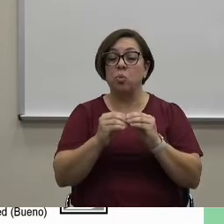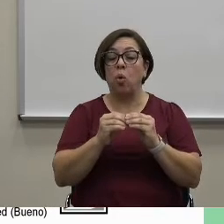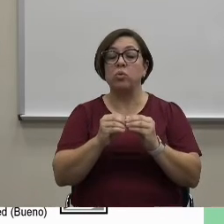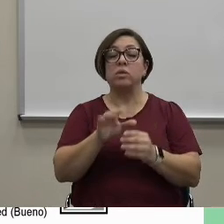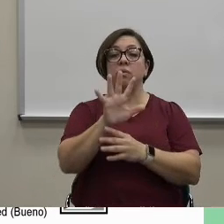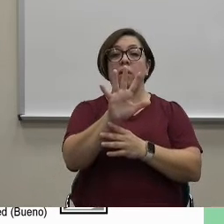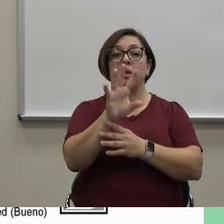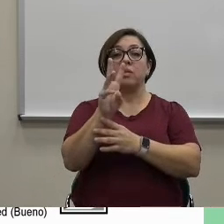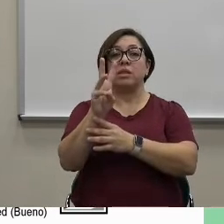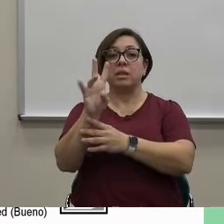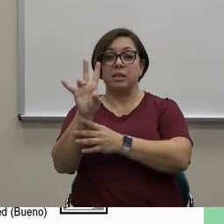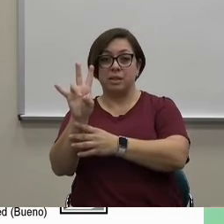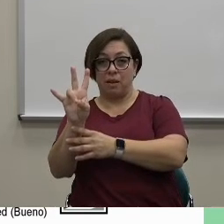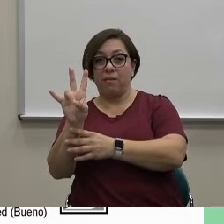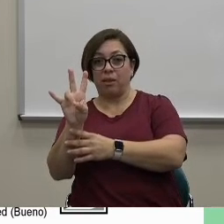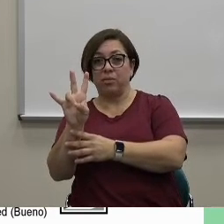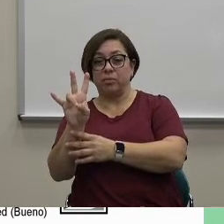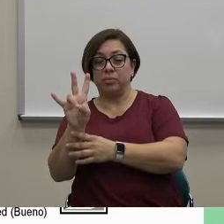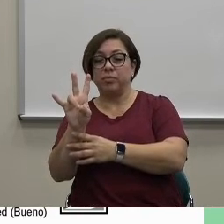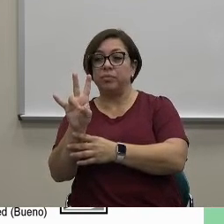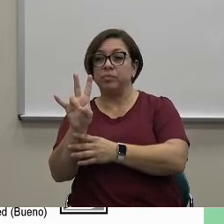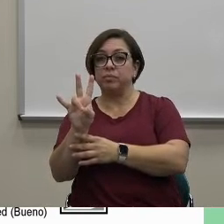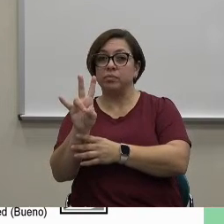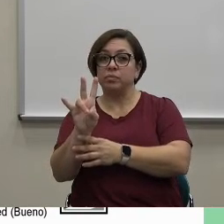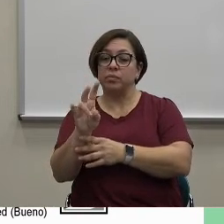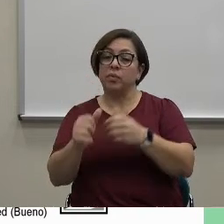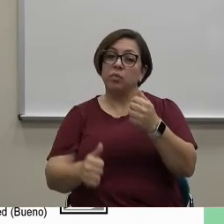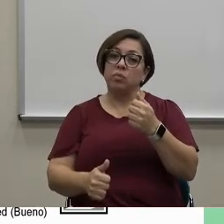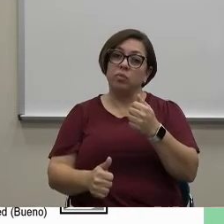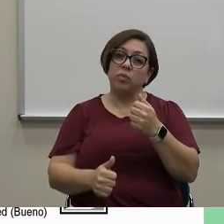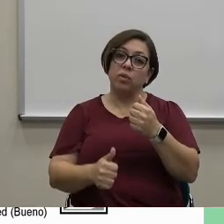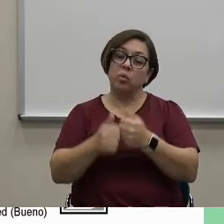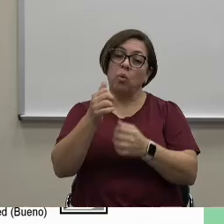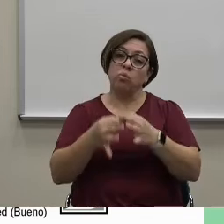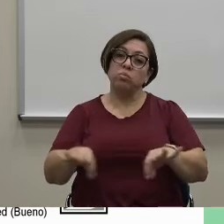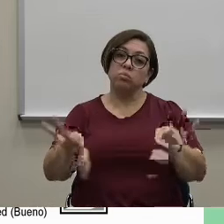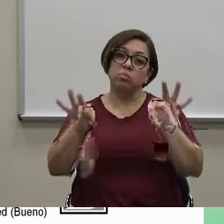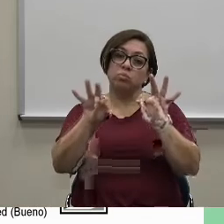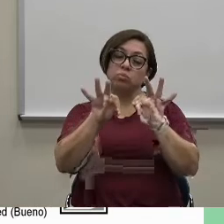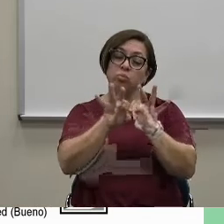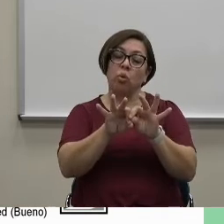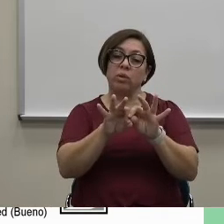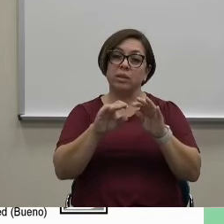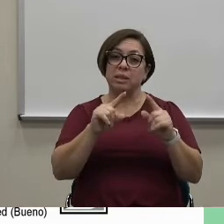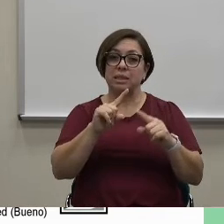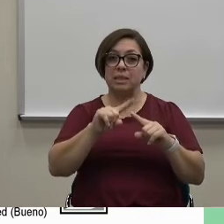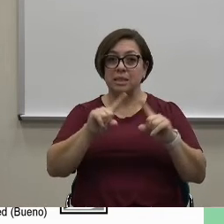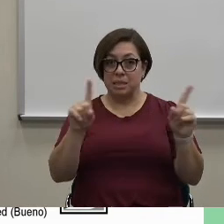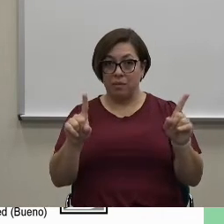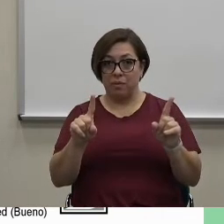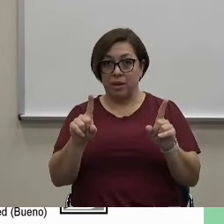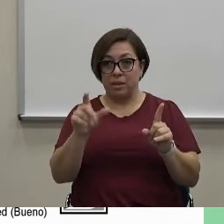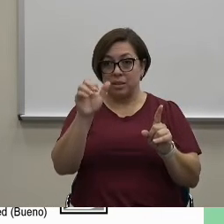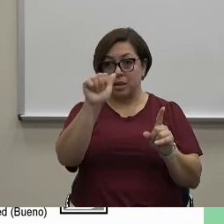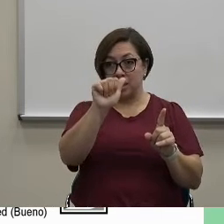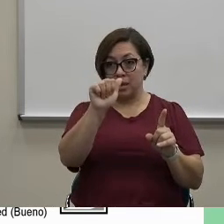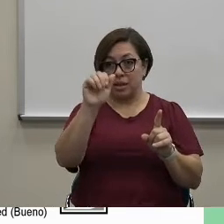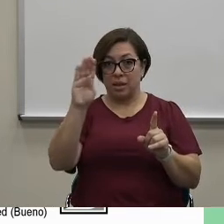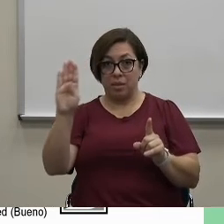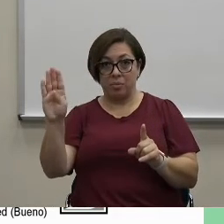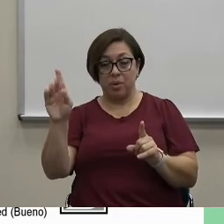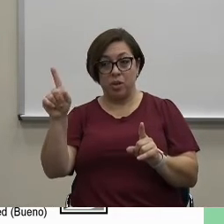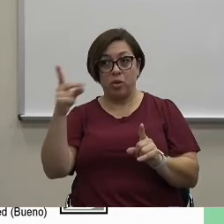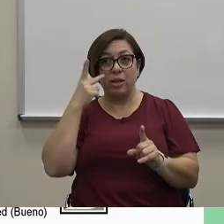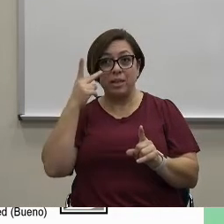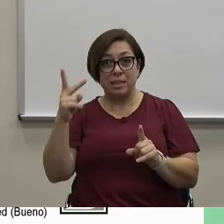here. And the primary difference, or one of the major differences between Plan B and Plan A, is you'll see that District 6 comes out further to the east